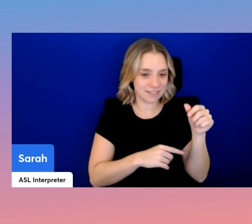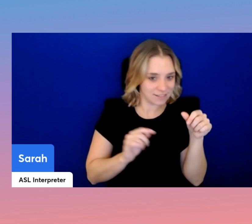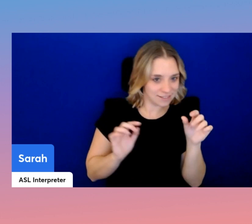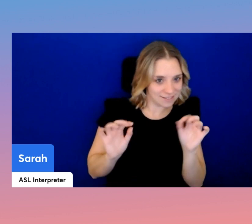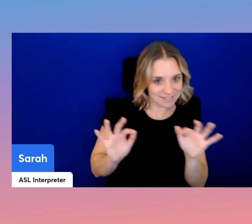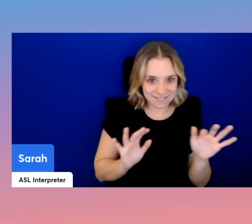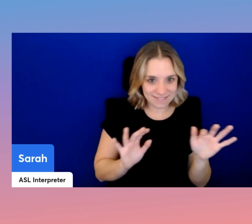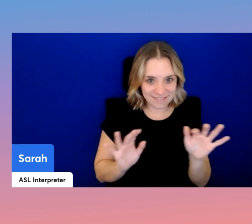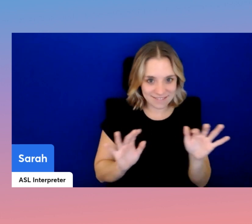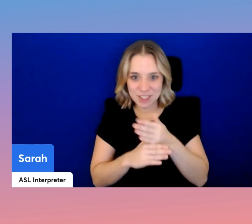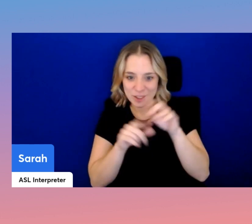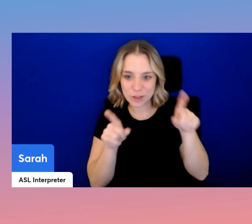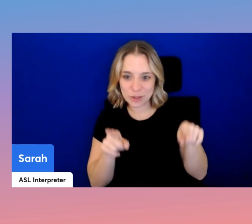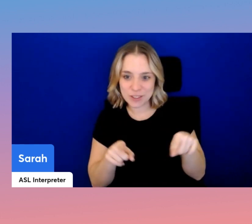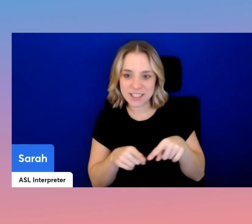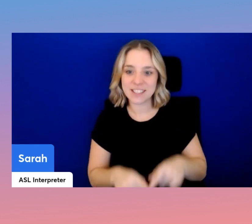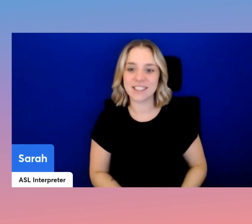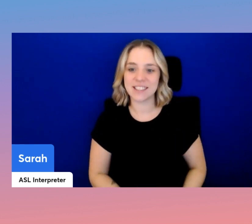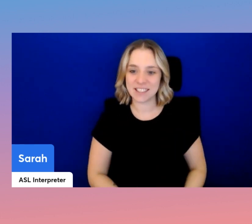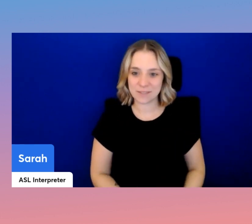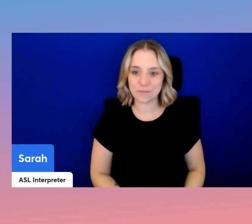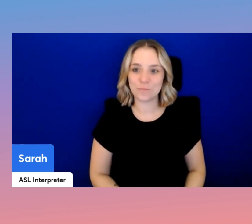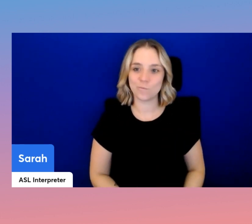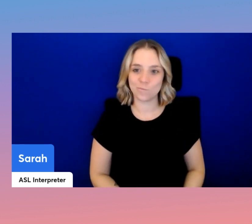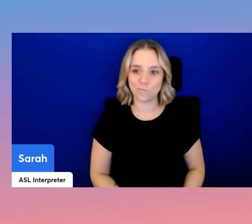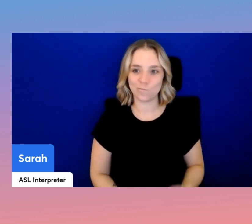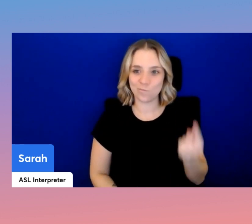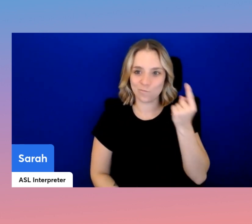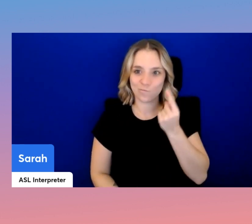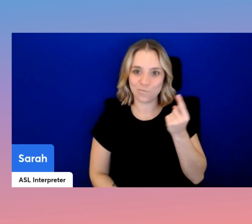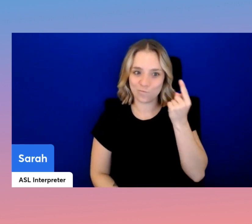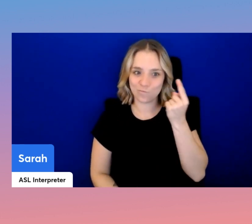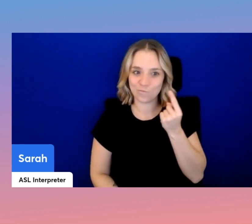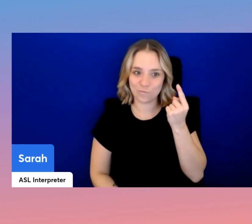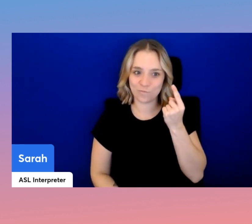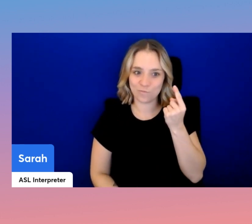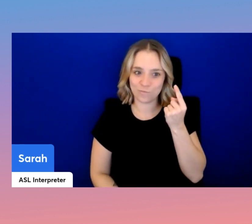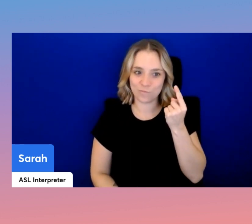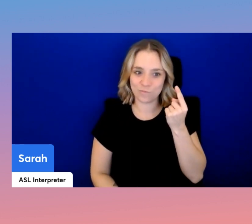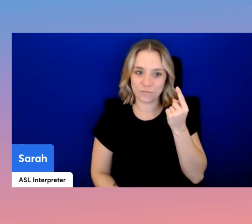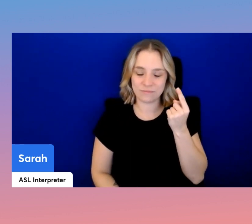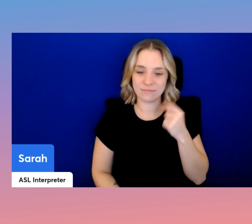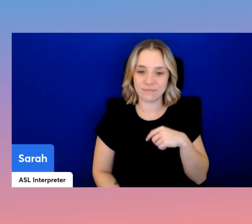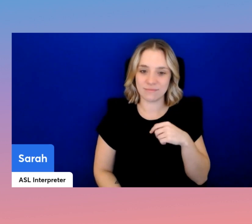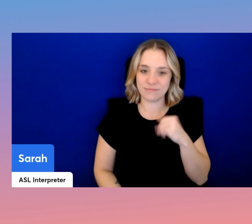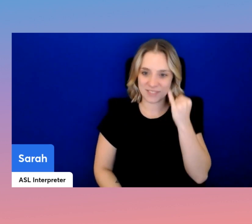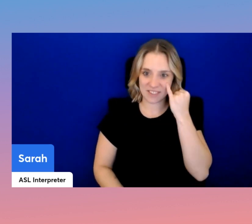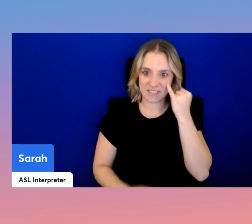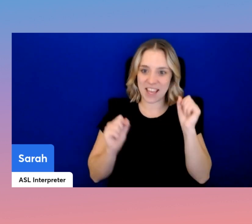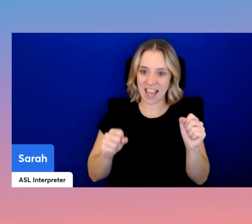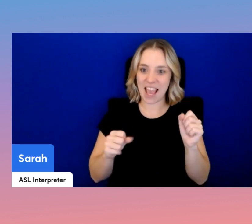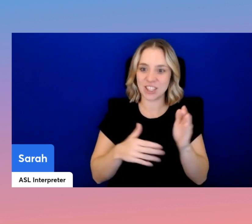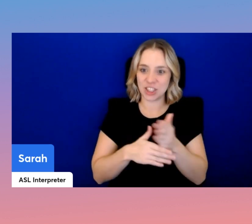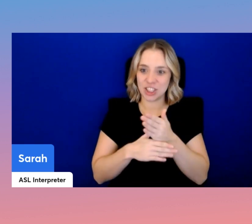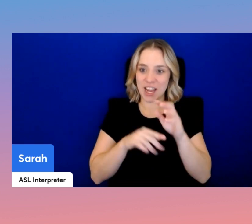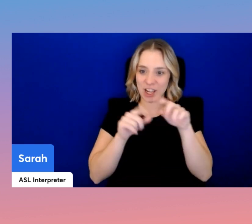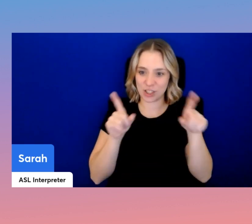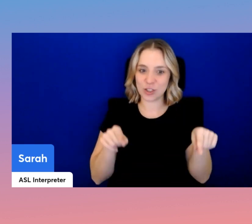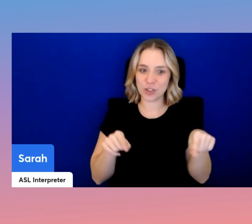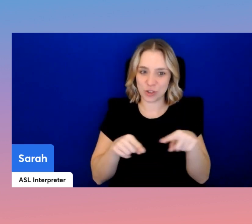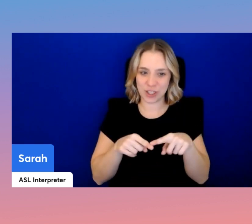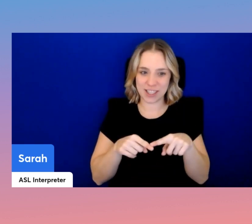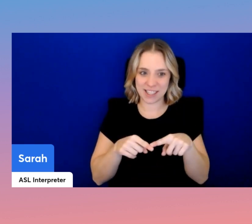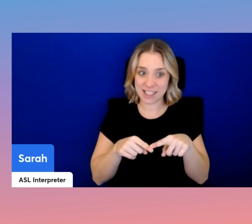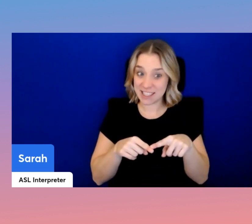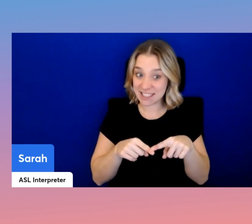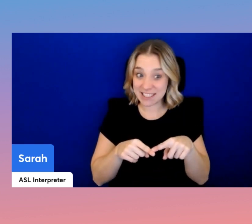screen. I wonder if I can share this screen. There we